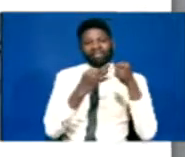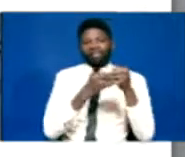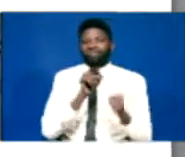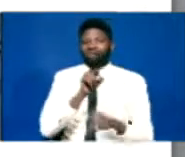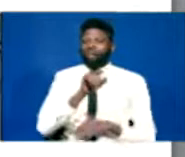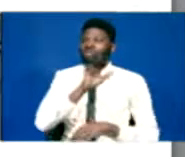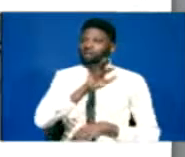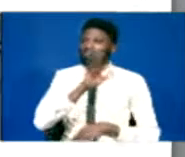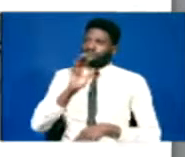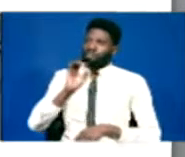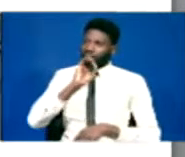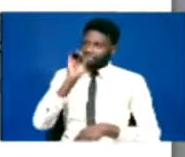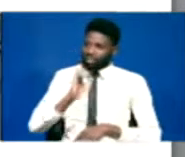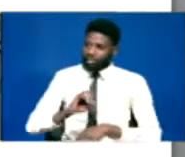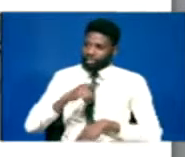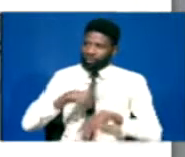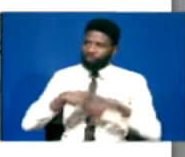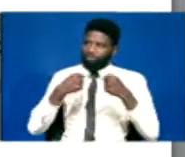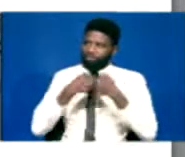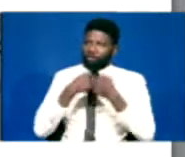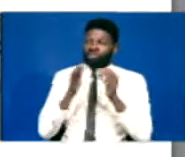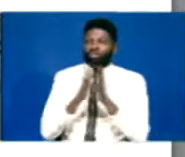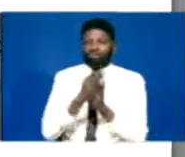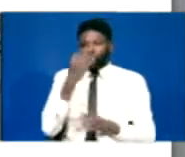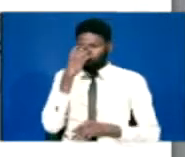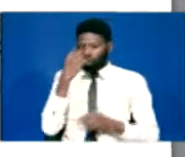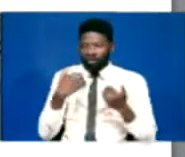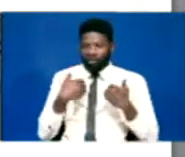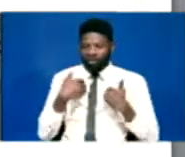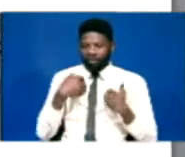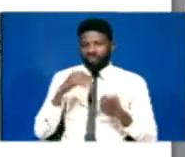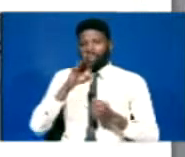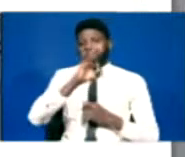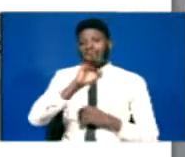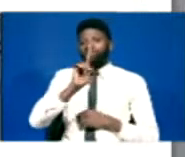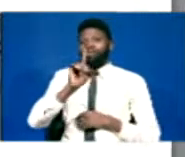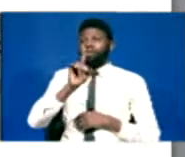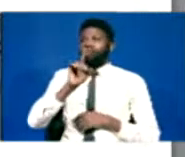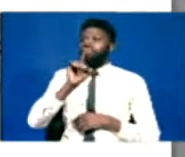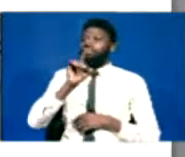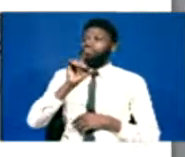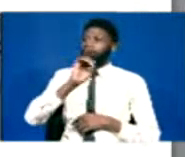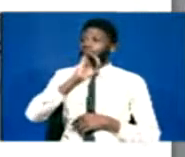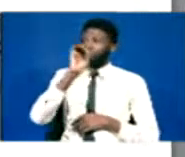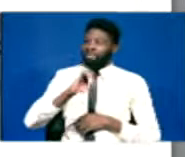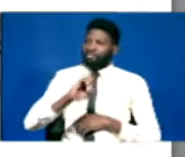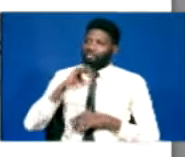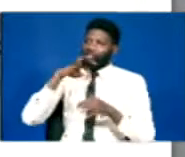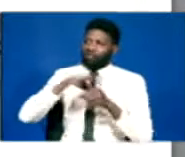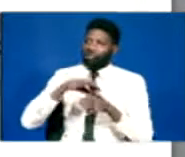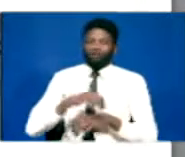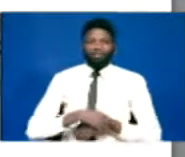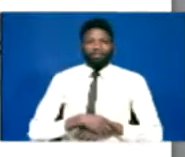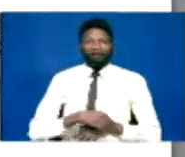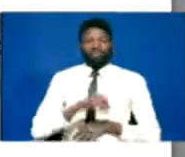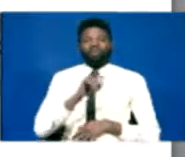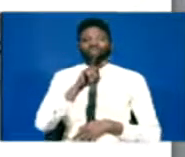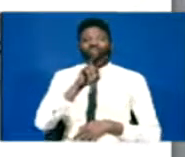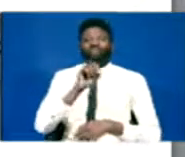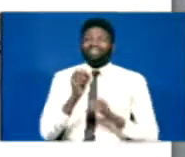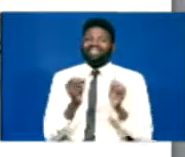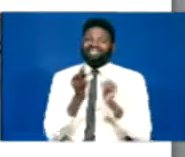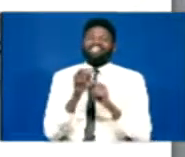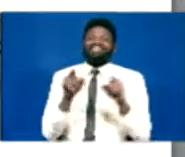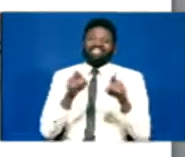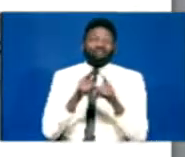68.55% against Ruto, who had a 31% vote. In 2013, he also vied for